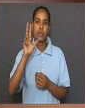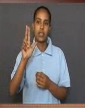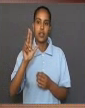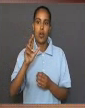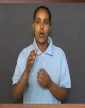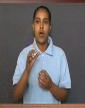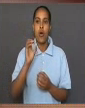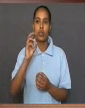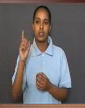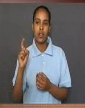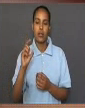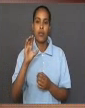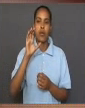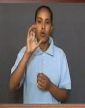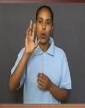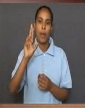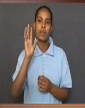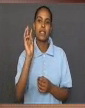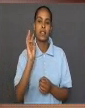oxidized to chromium-6.